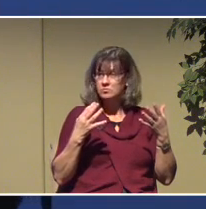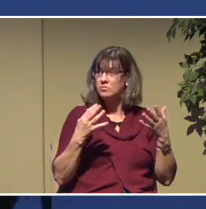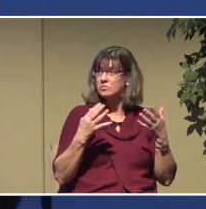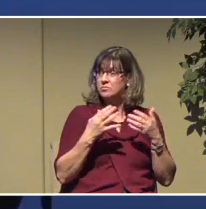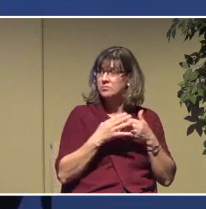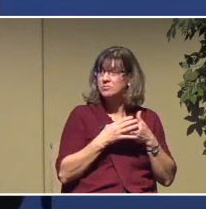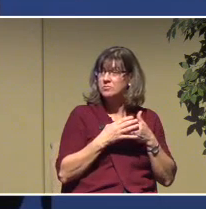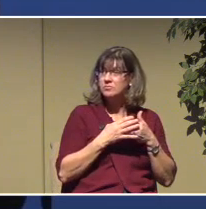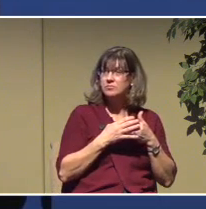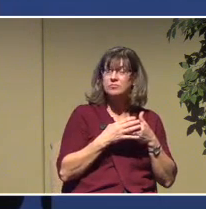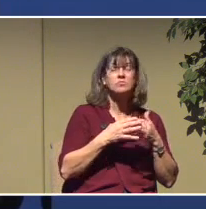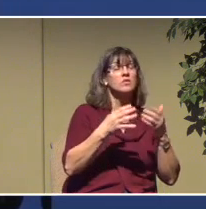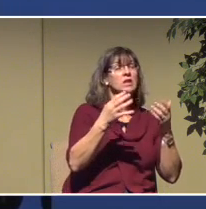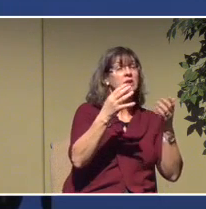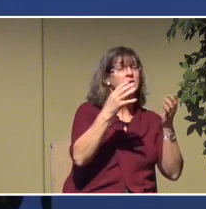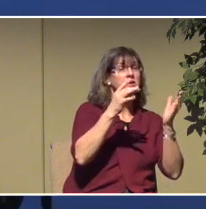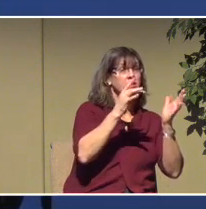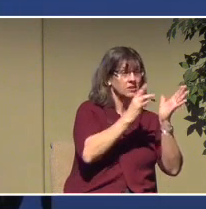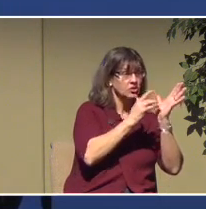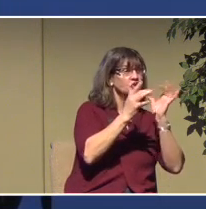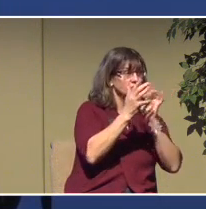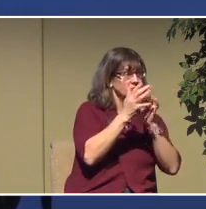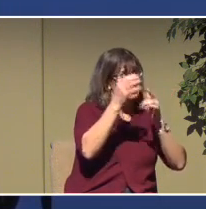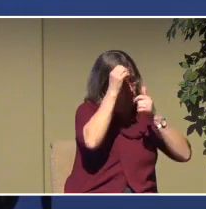Jesus did what his Father showed him.